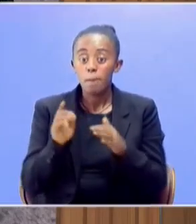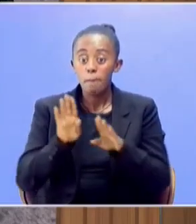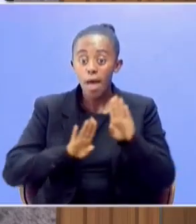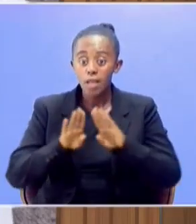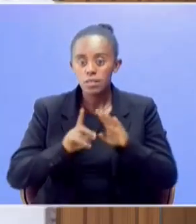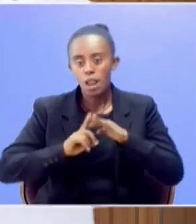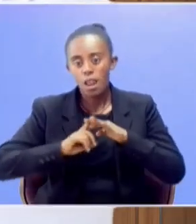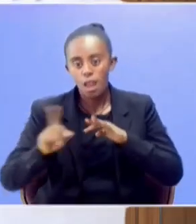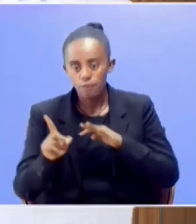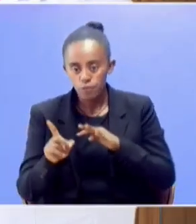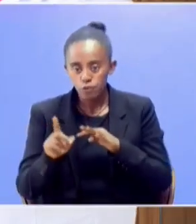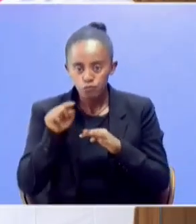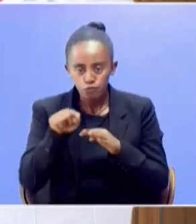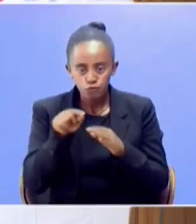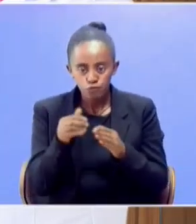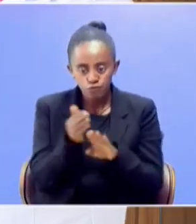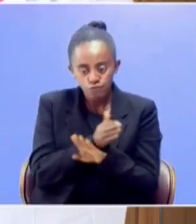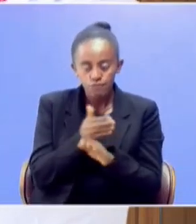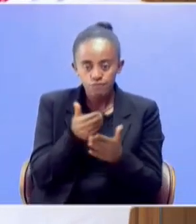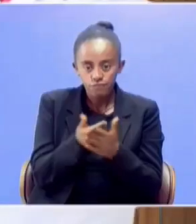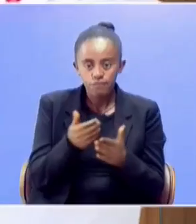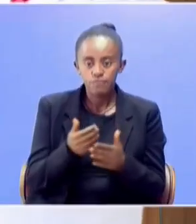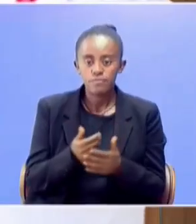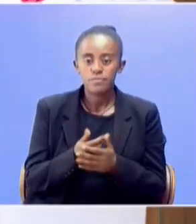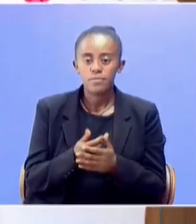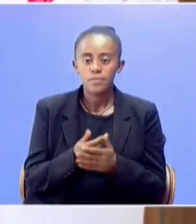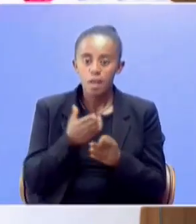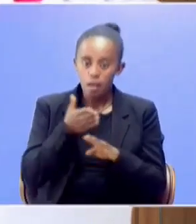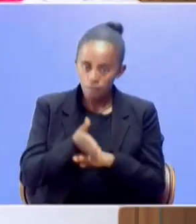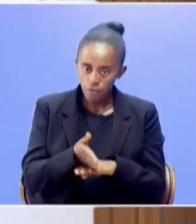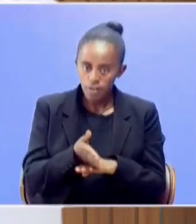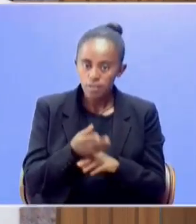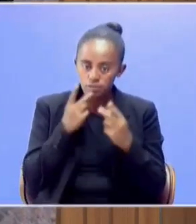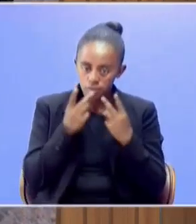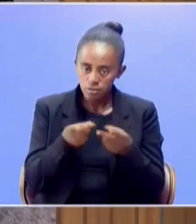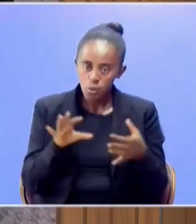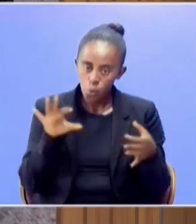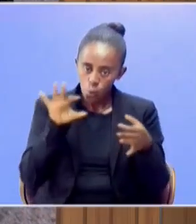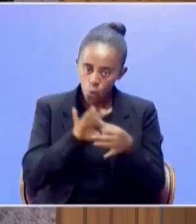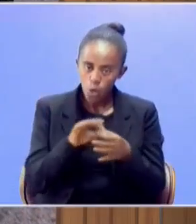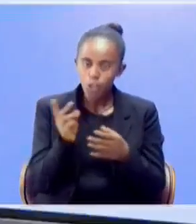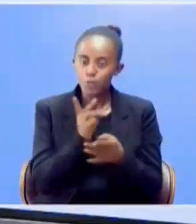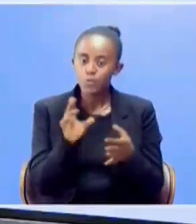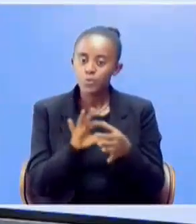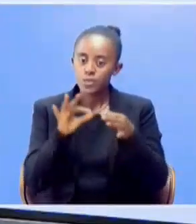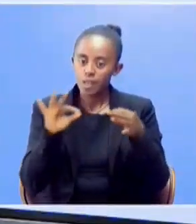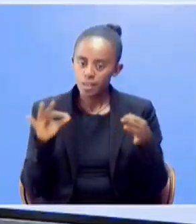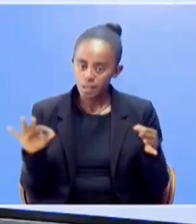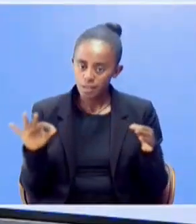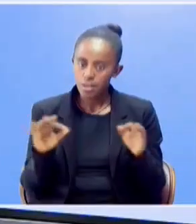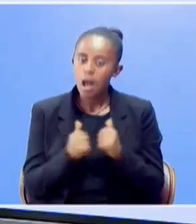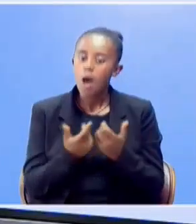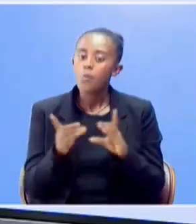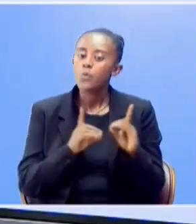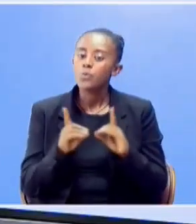right? So let us use this after and connect these two sentences. How do we